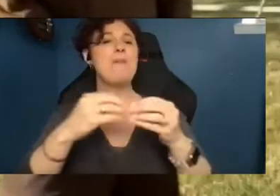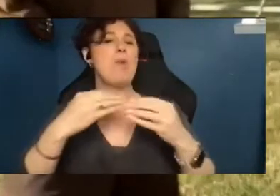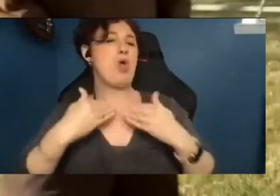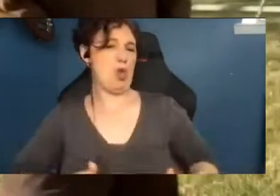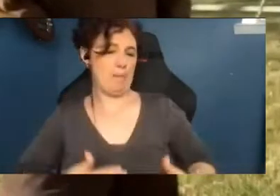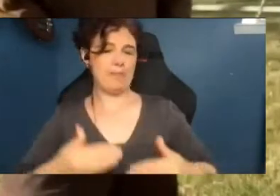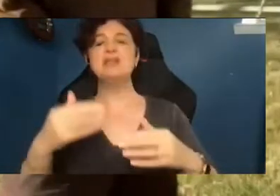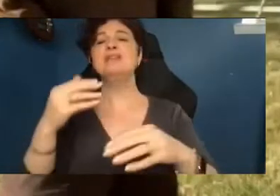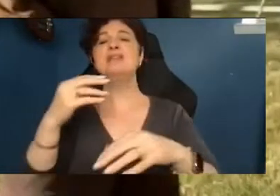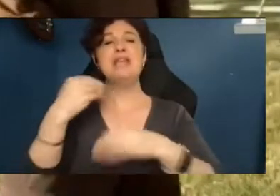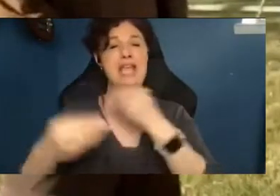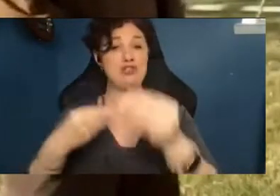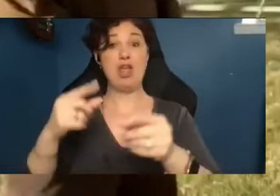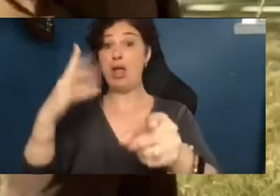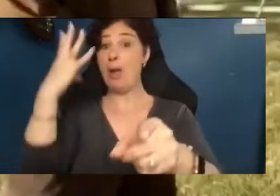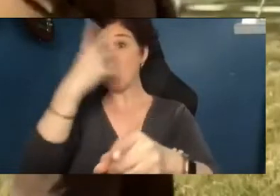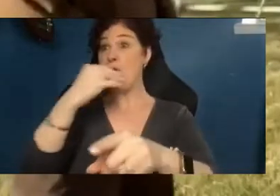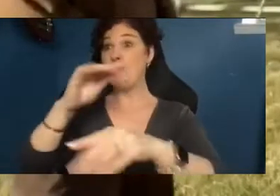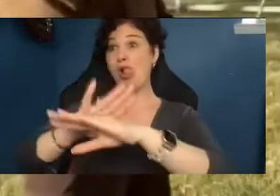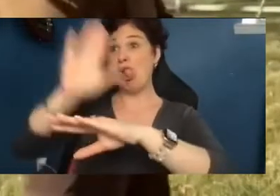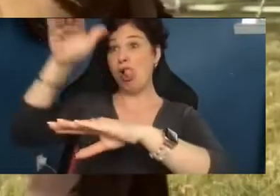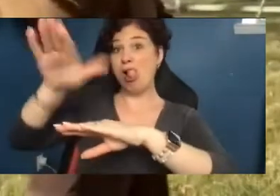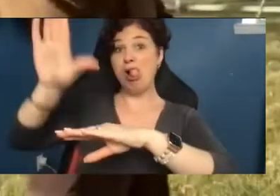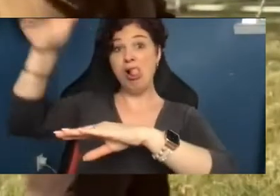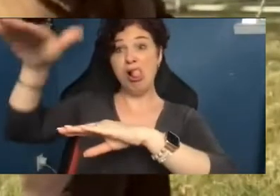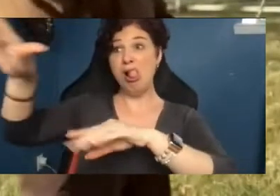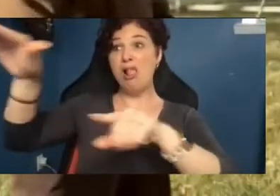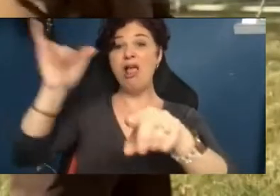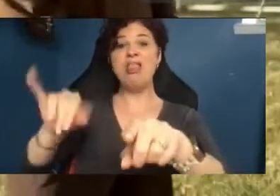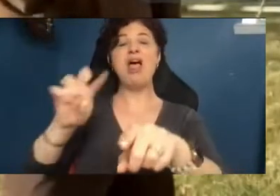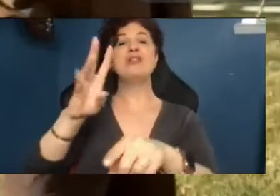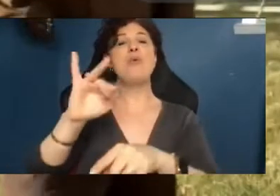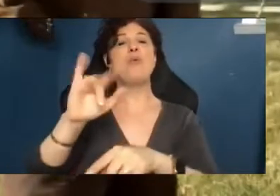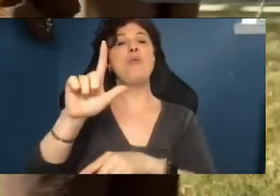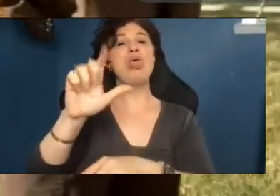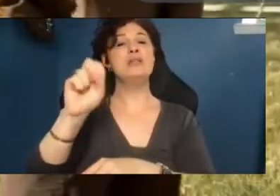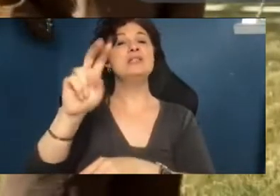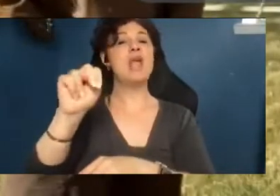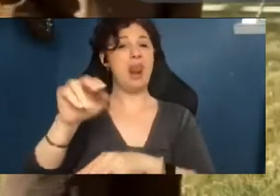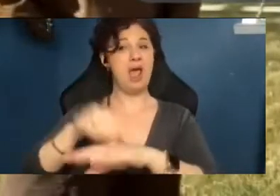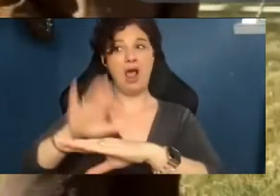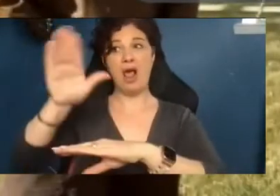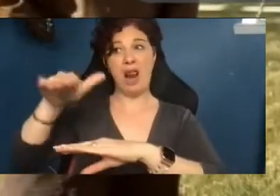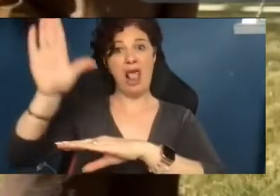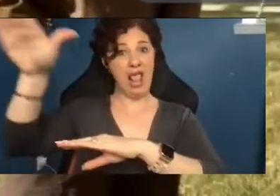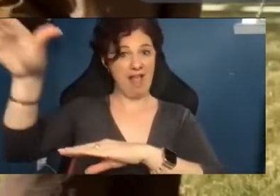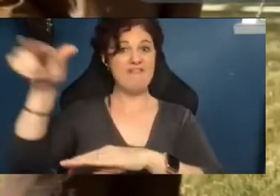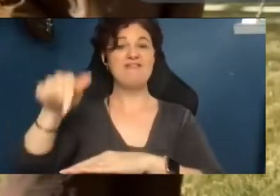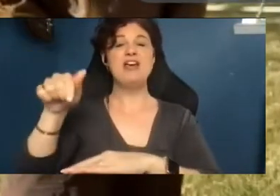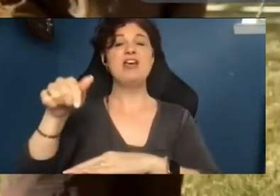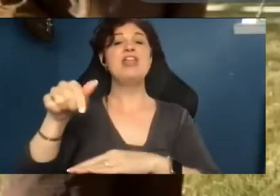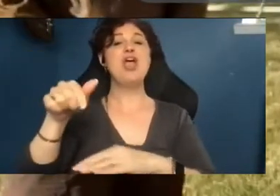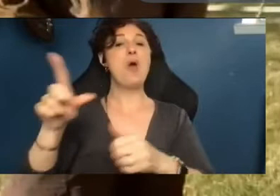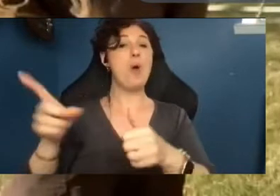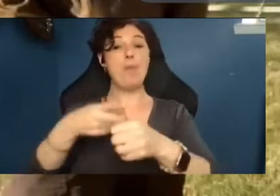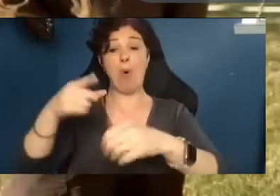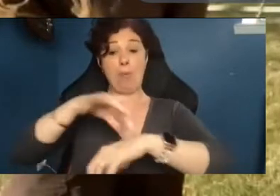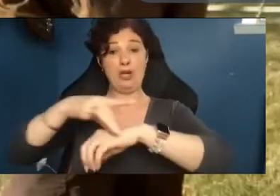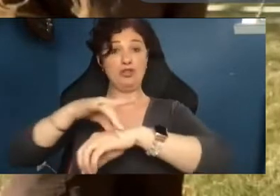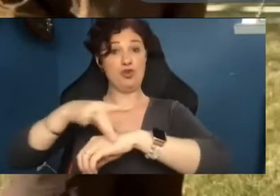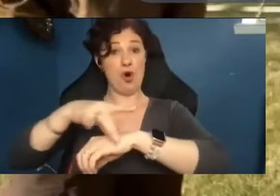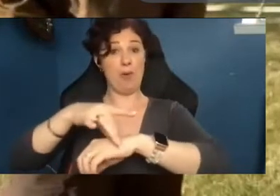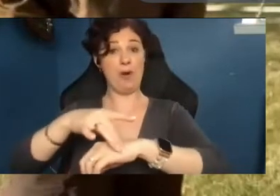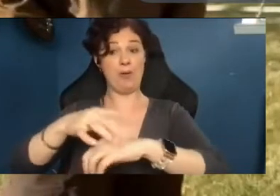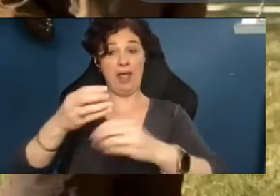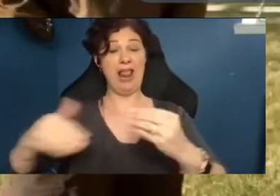history. These beautiful cliffs behind us, these are the Wilson Cliffs. So the Wilson Cliffs are a prominent geographic